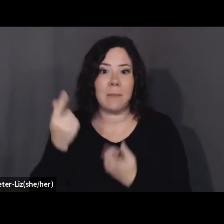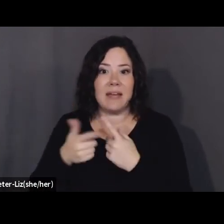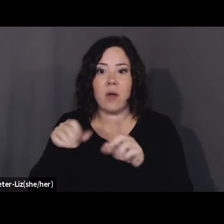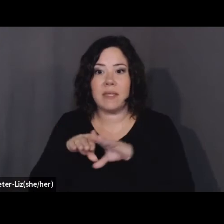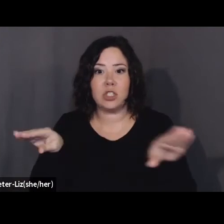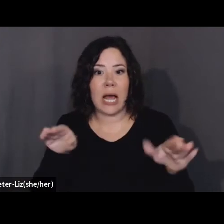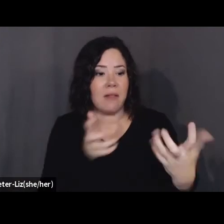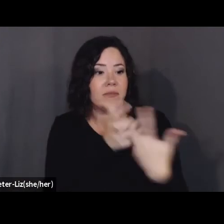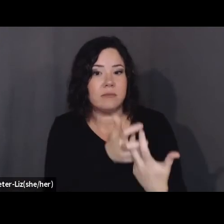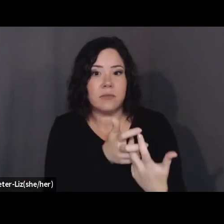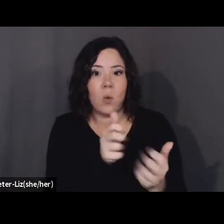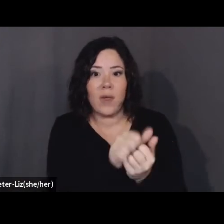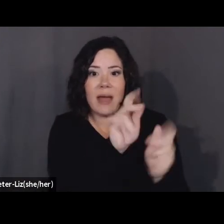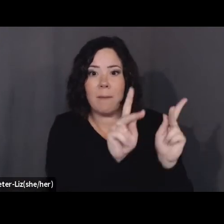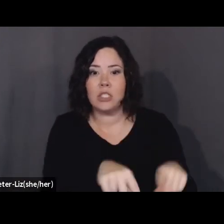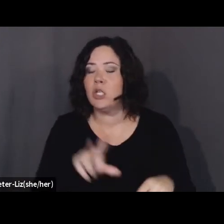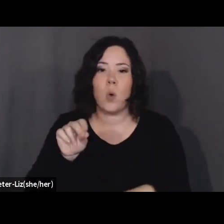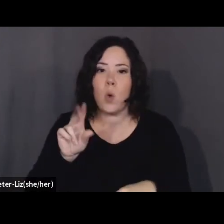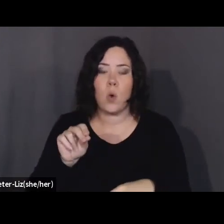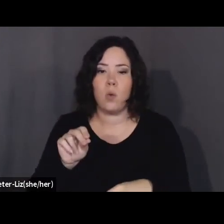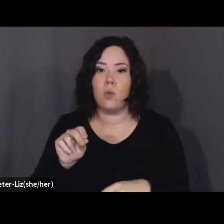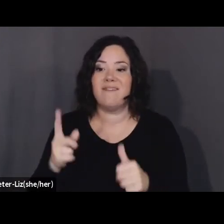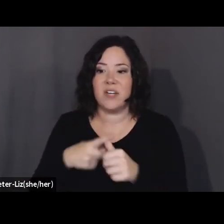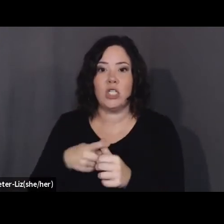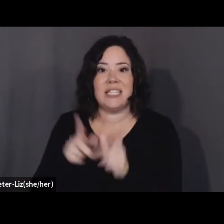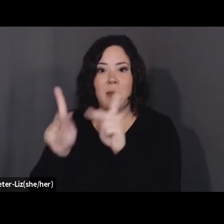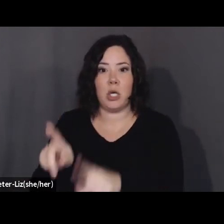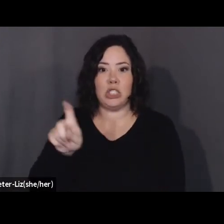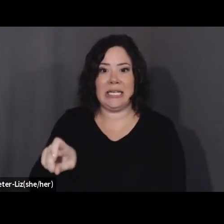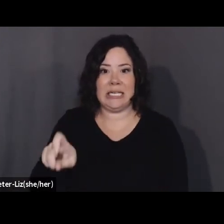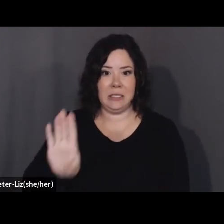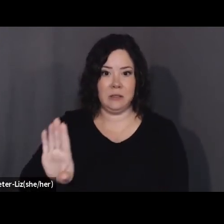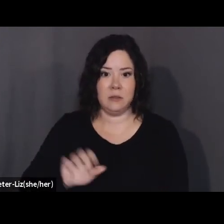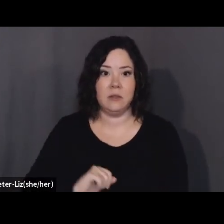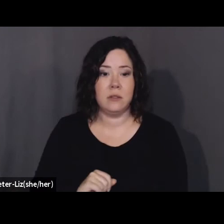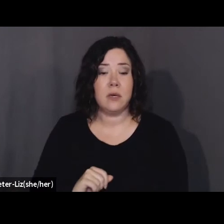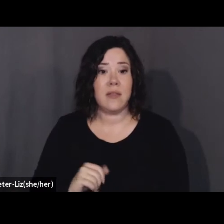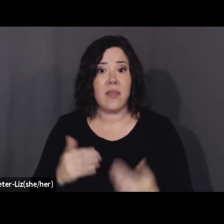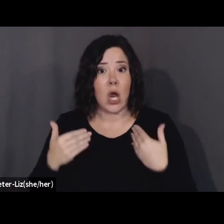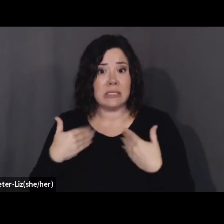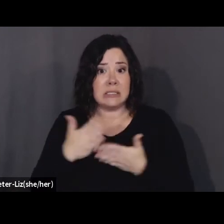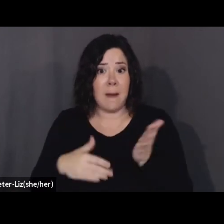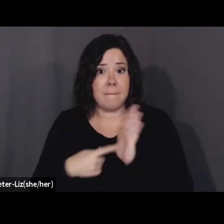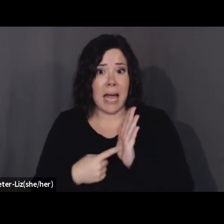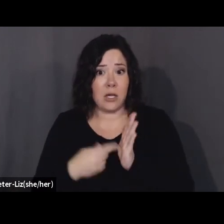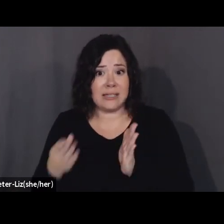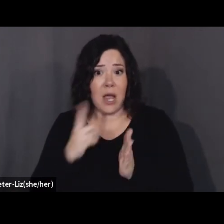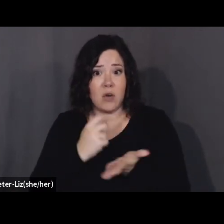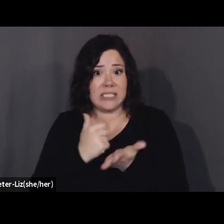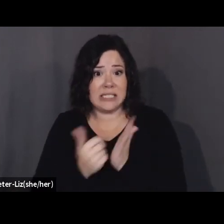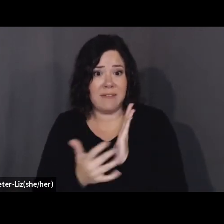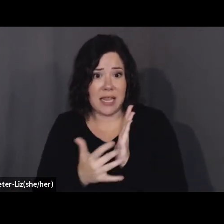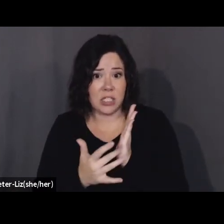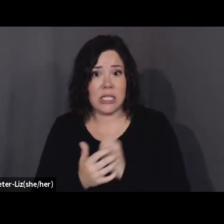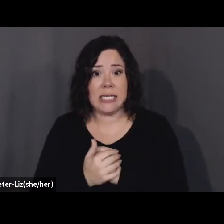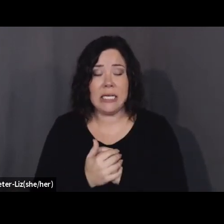fits it. It's the other way around. So there's some models out there for assistive technology. The one is the human